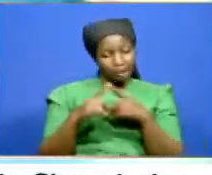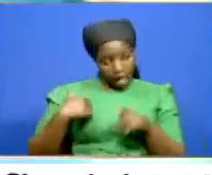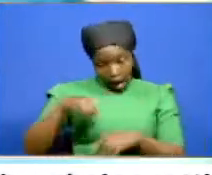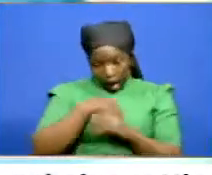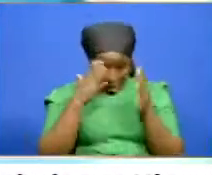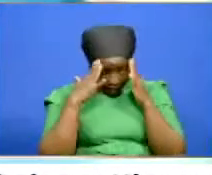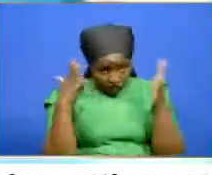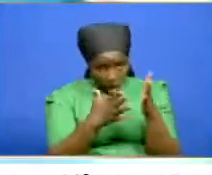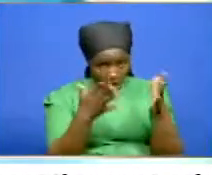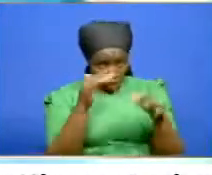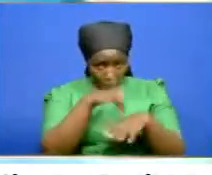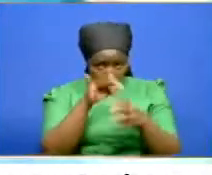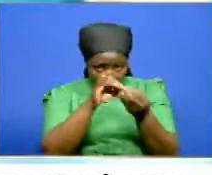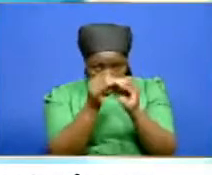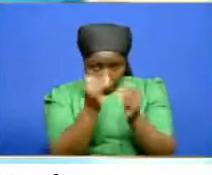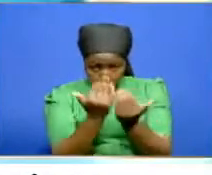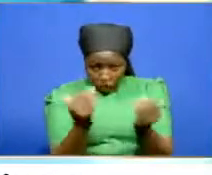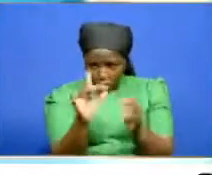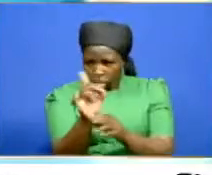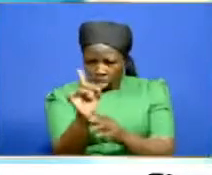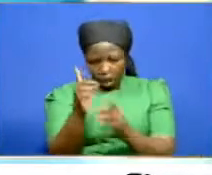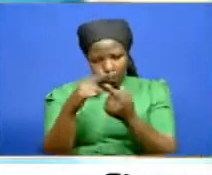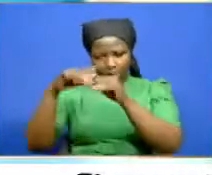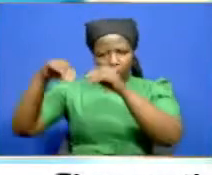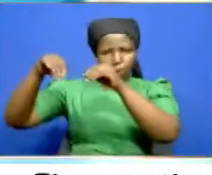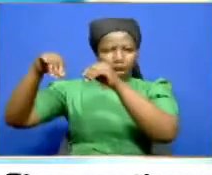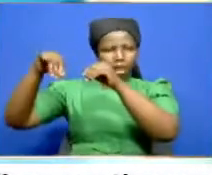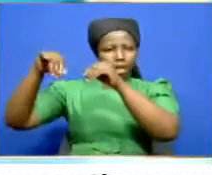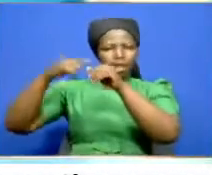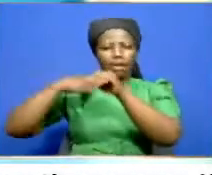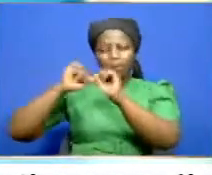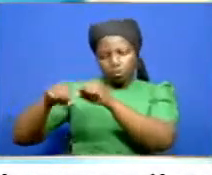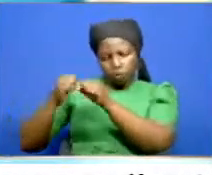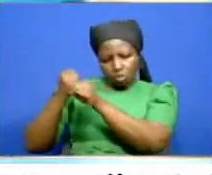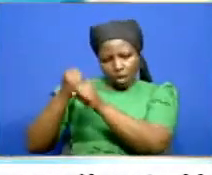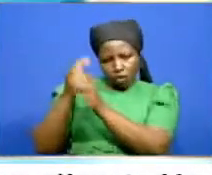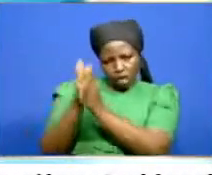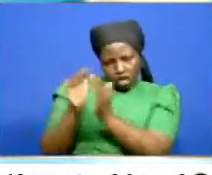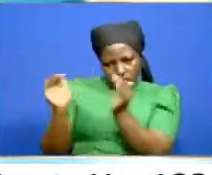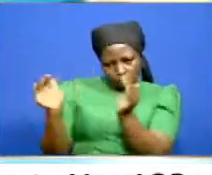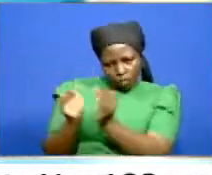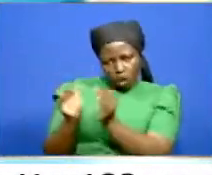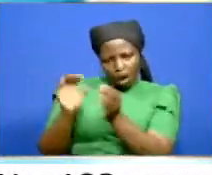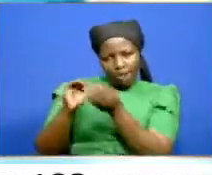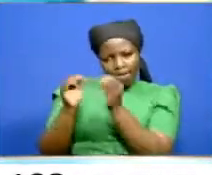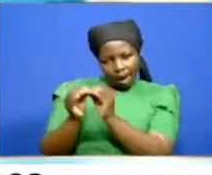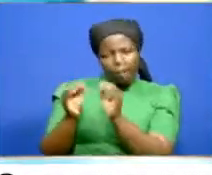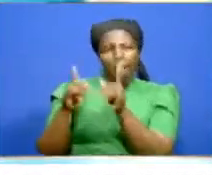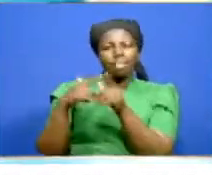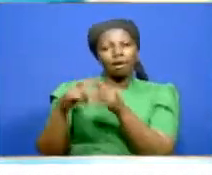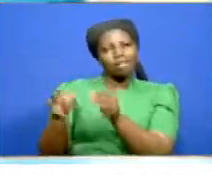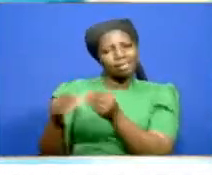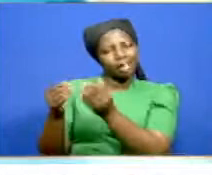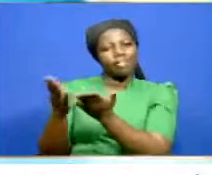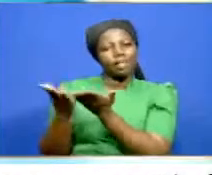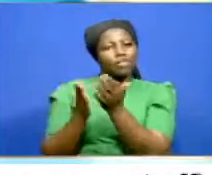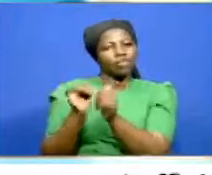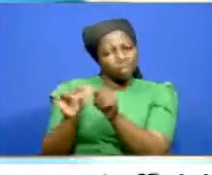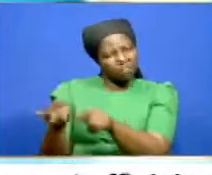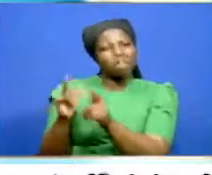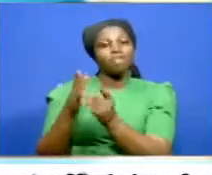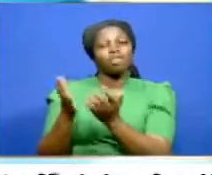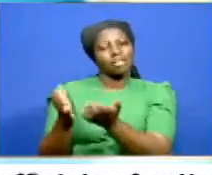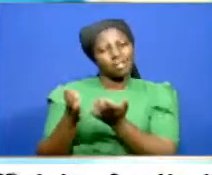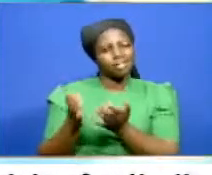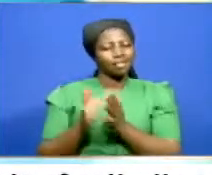quality. Mm-hmm. Because we'd rather work with a limited number, but give them the service, you know, that, you know, they deserve. Instead of working with a large number, but